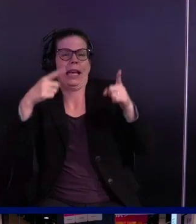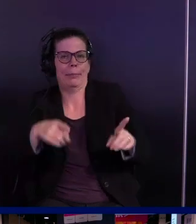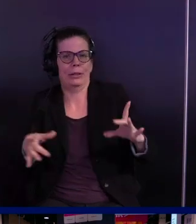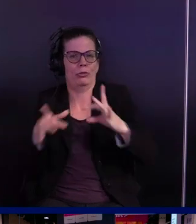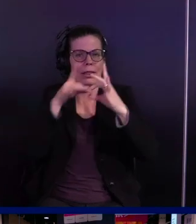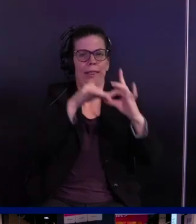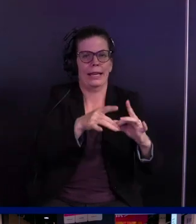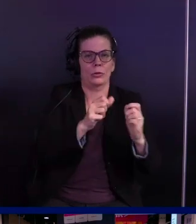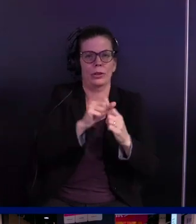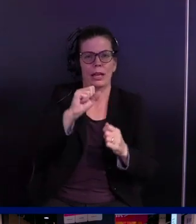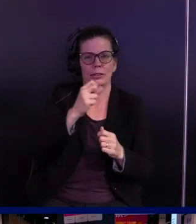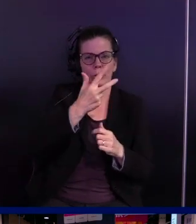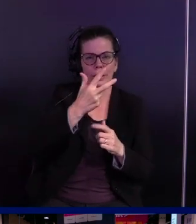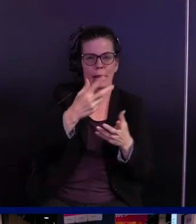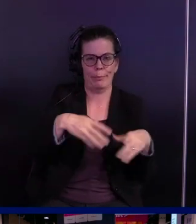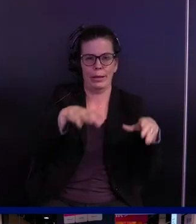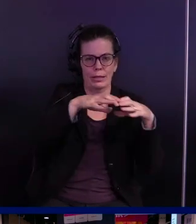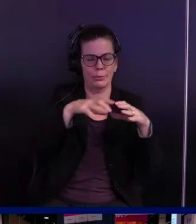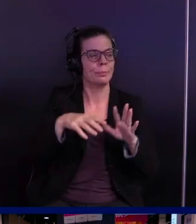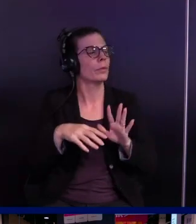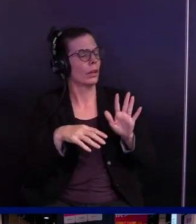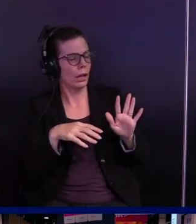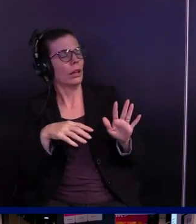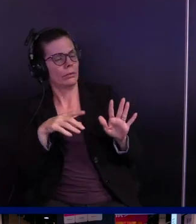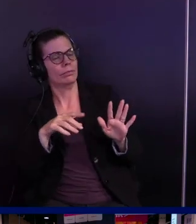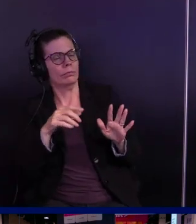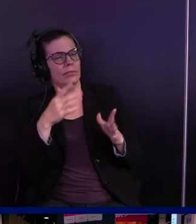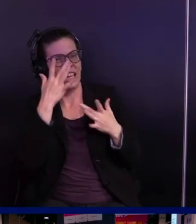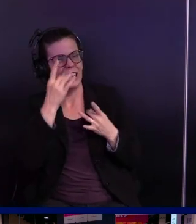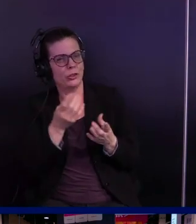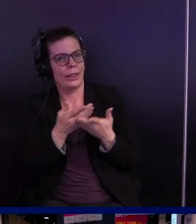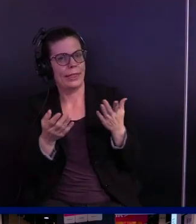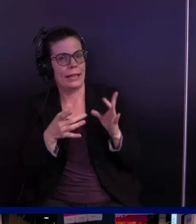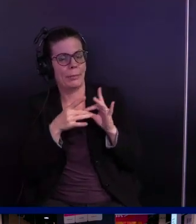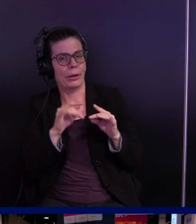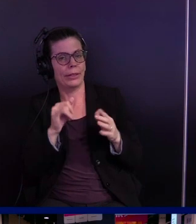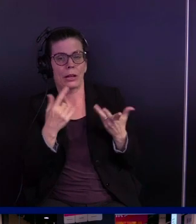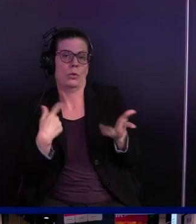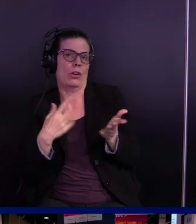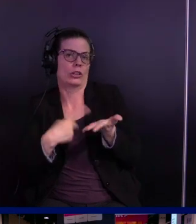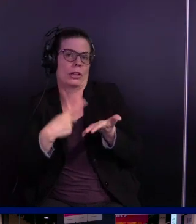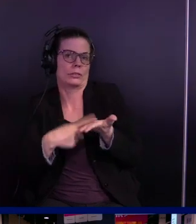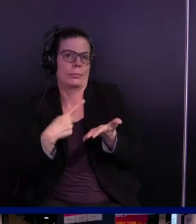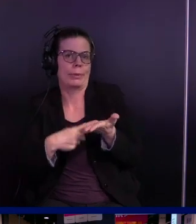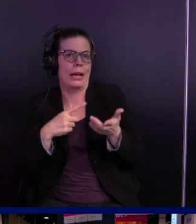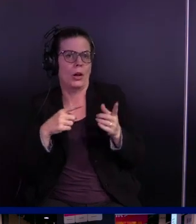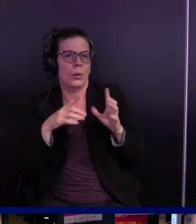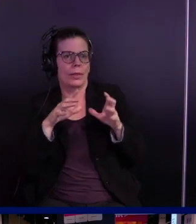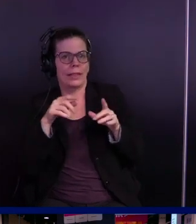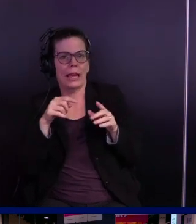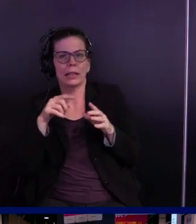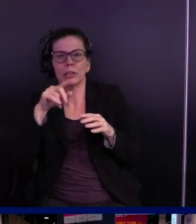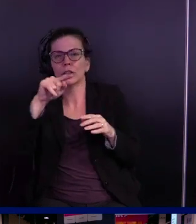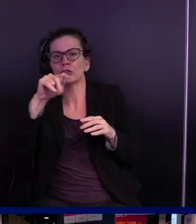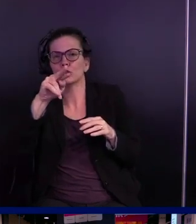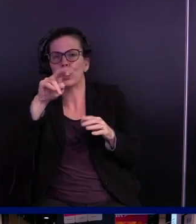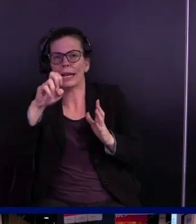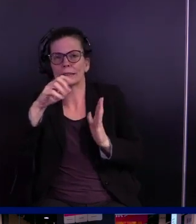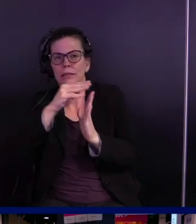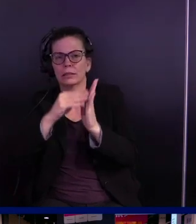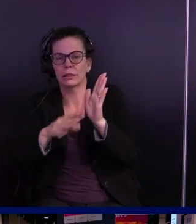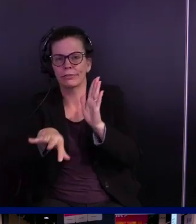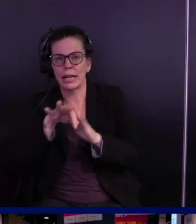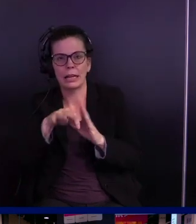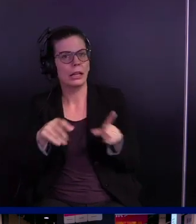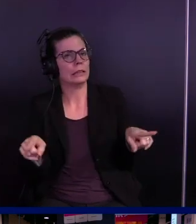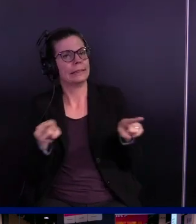Which one is it? So in this case, like the interesting bit about it, you like we've already talked about like the credential filtration finding, and this one has the same